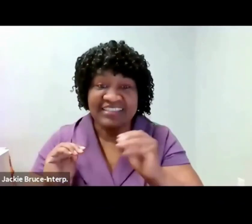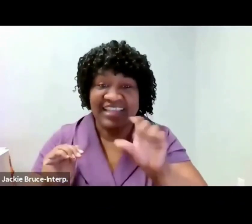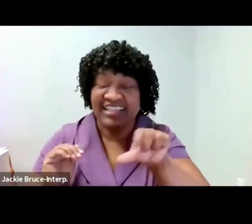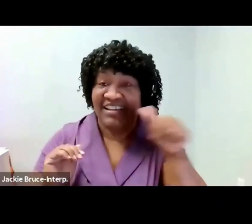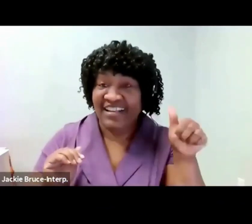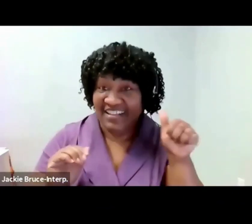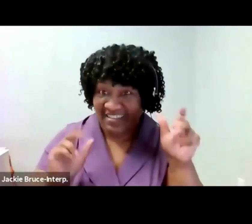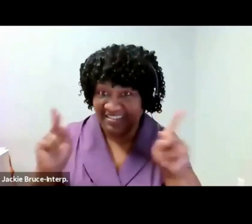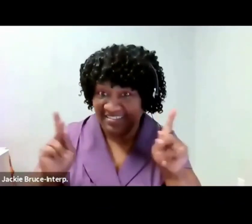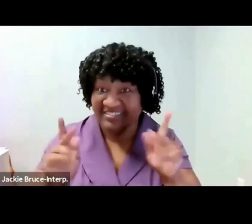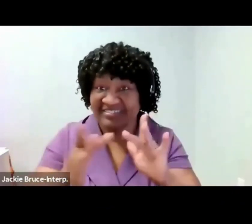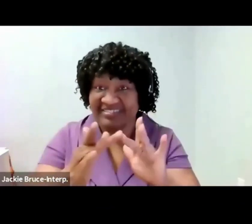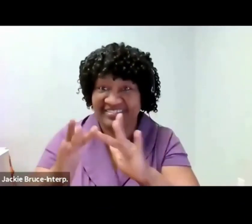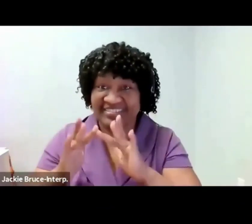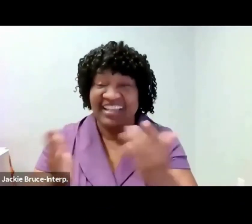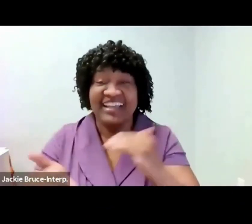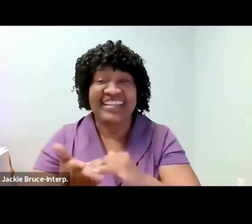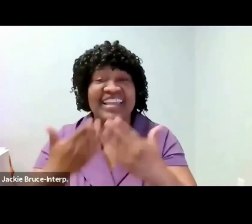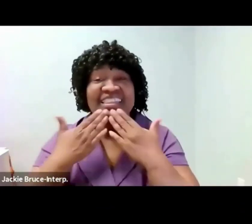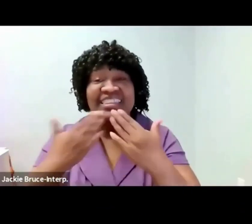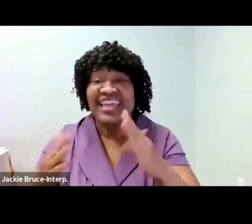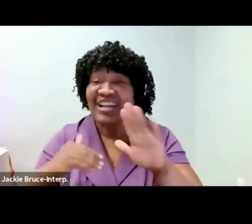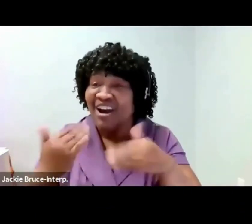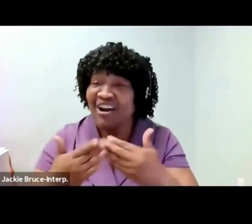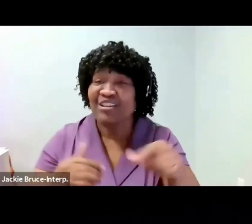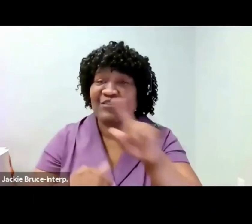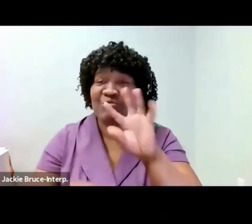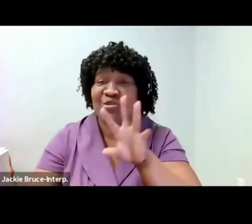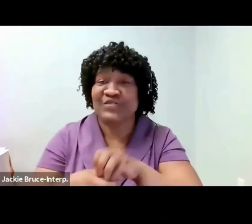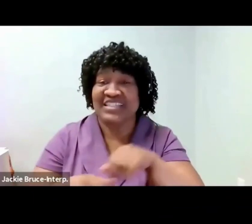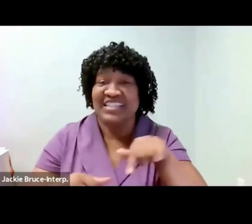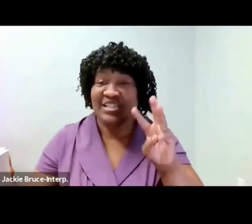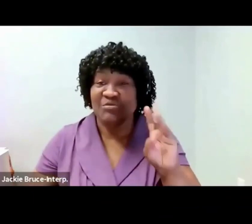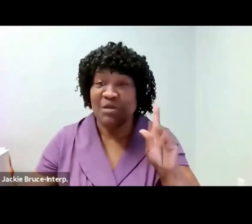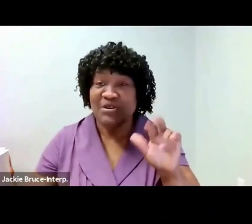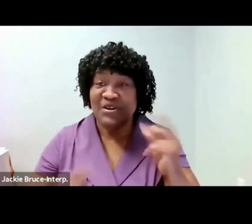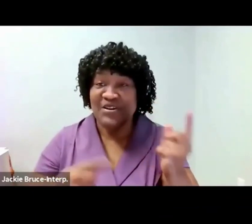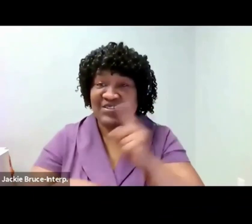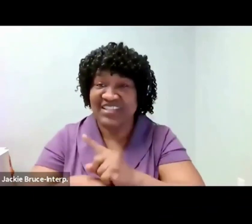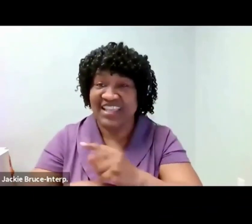networks. Again, I thank everyone for participating in this webinar